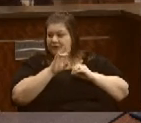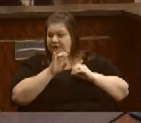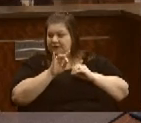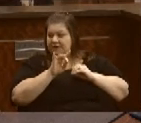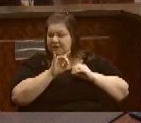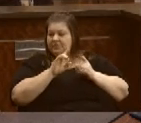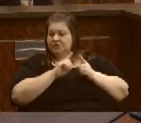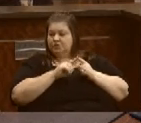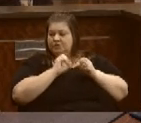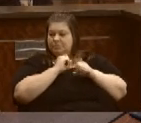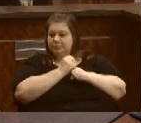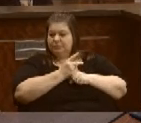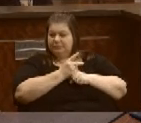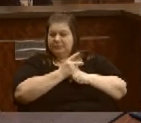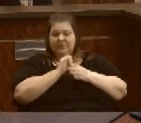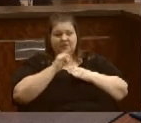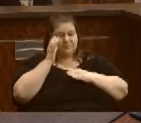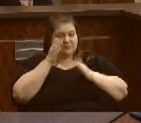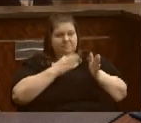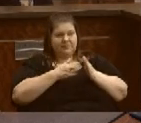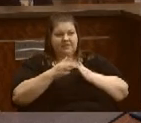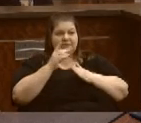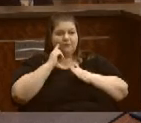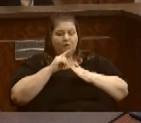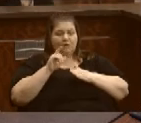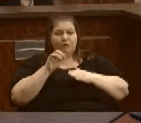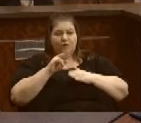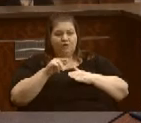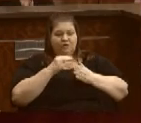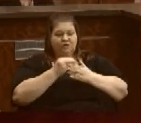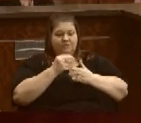Revitalization Overlay Area number 1 conceptual plan